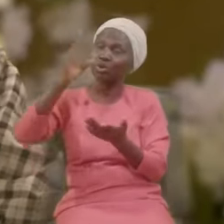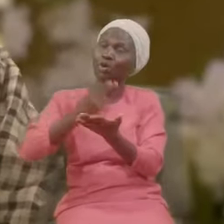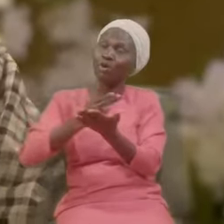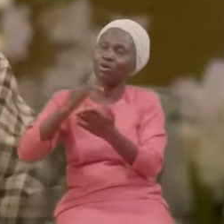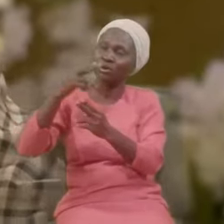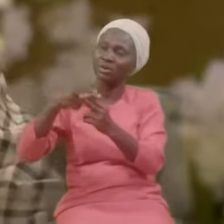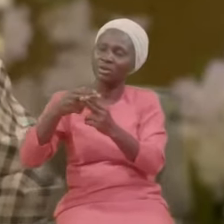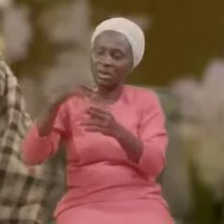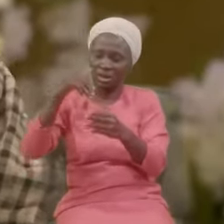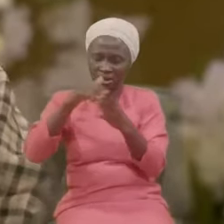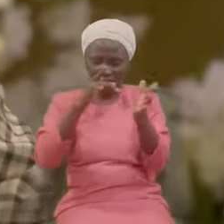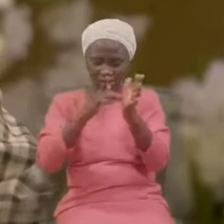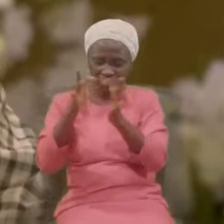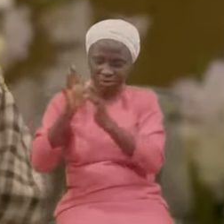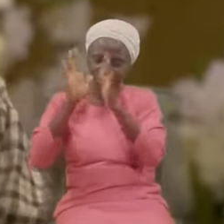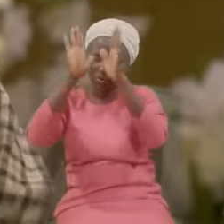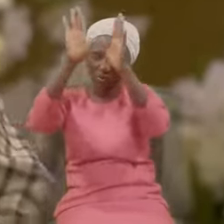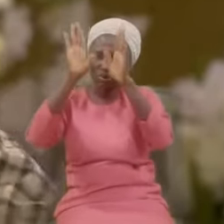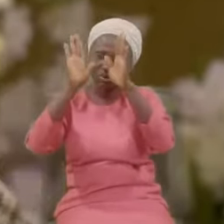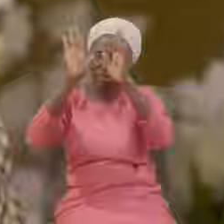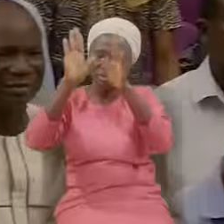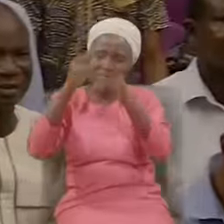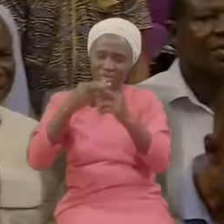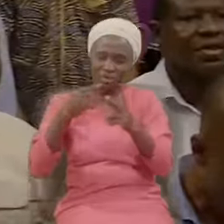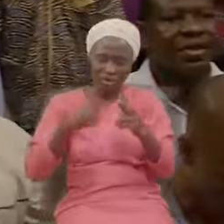Jesus' wonderful name, we pray.